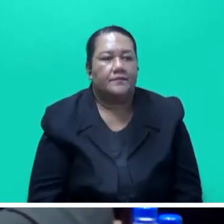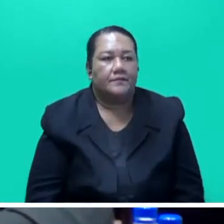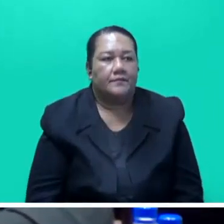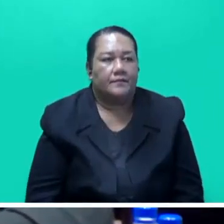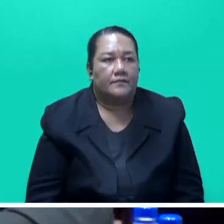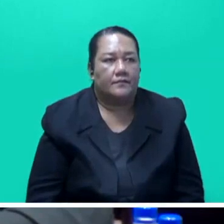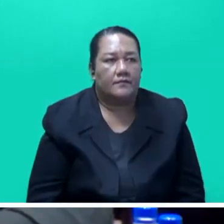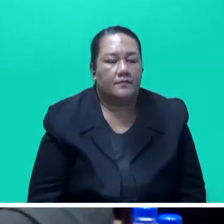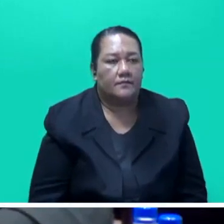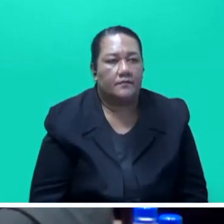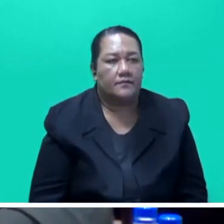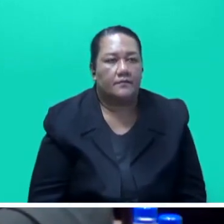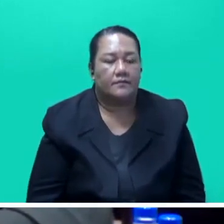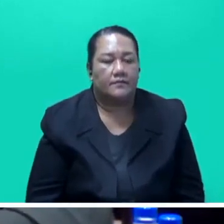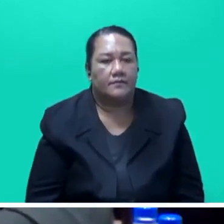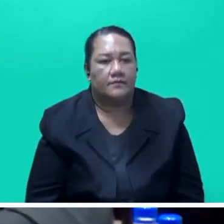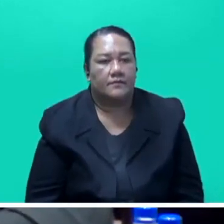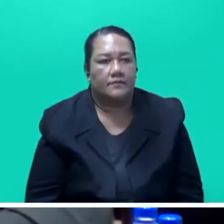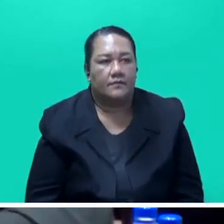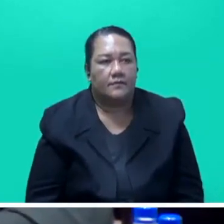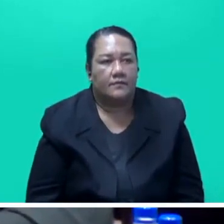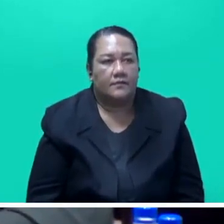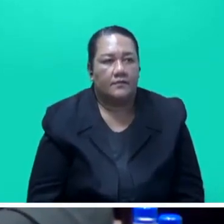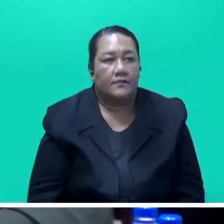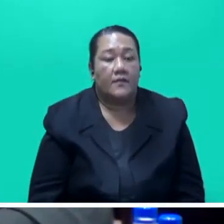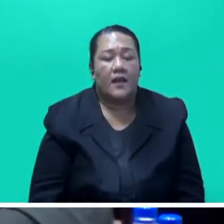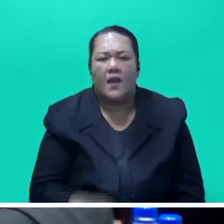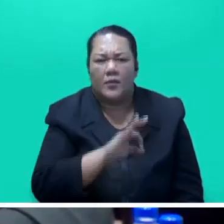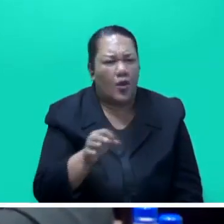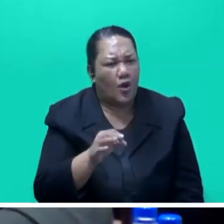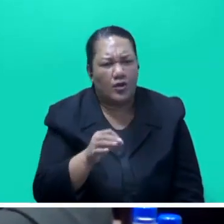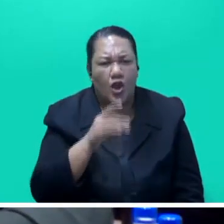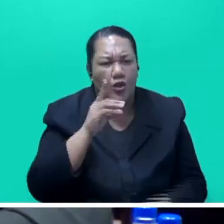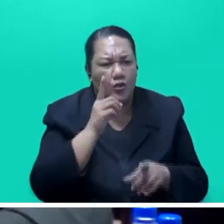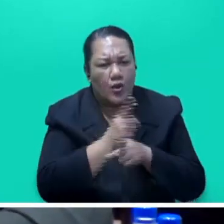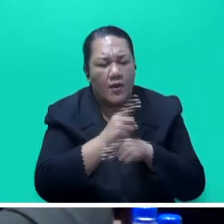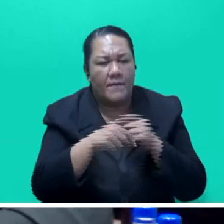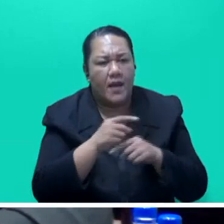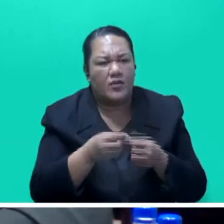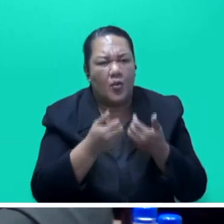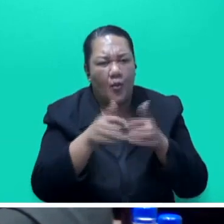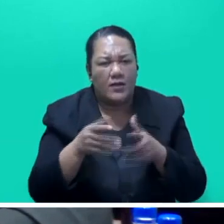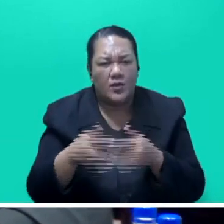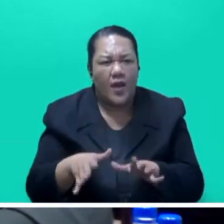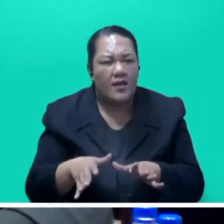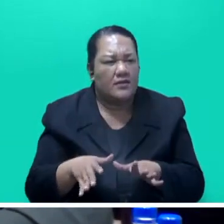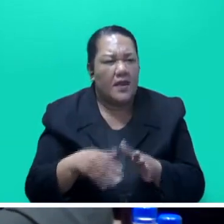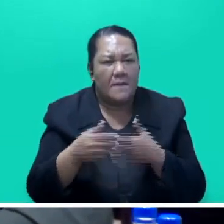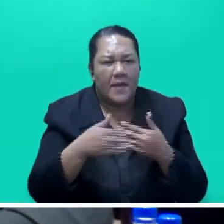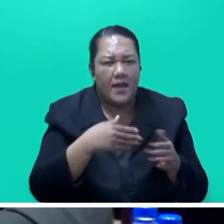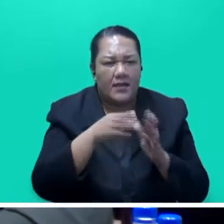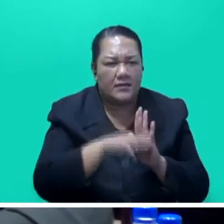Mr. Speaker, that pilferage, wastage, mismanagement can never